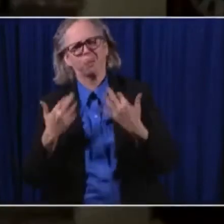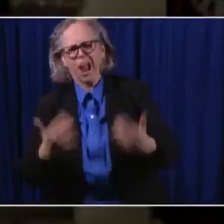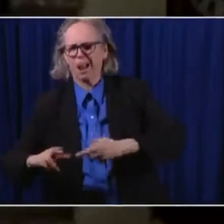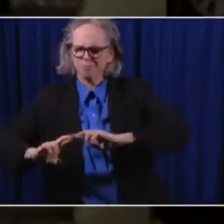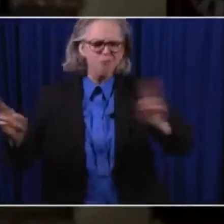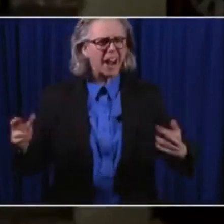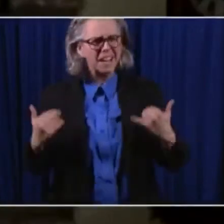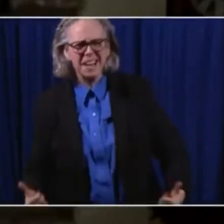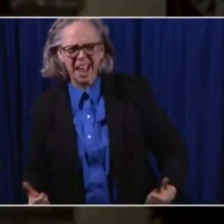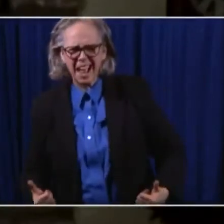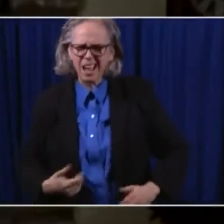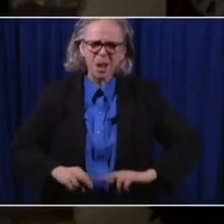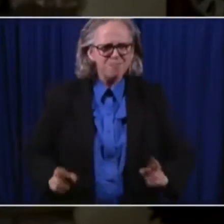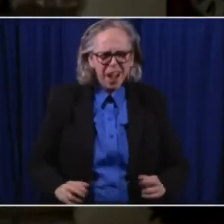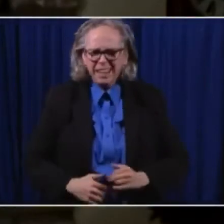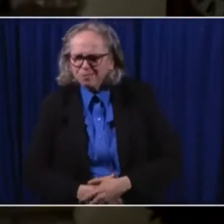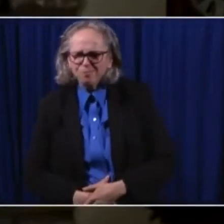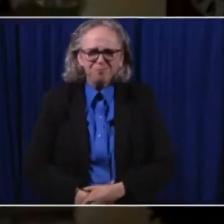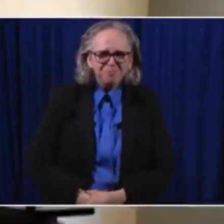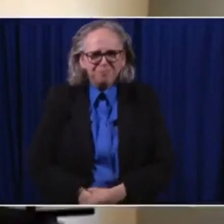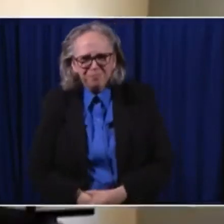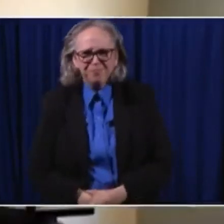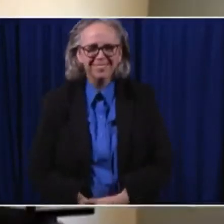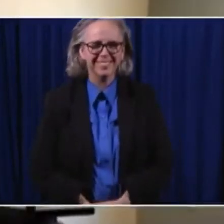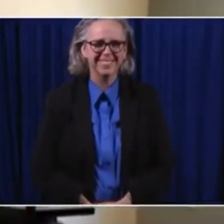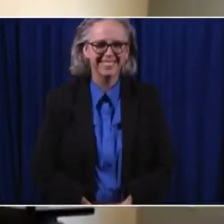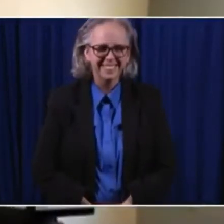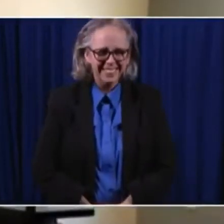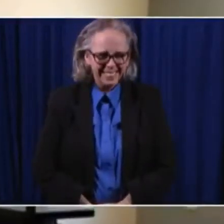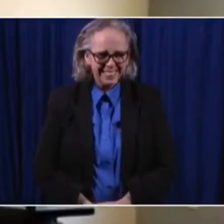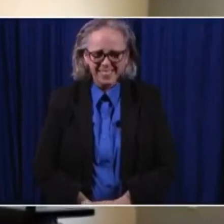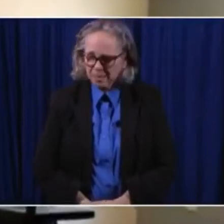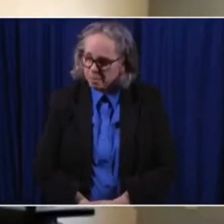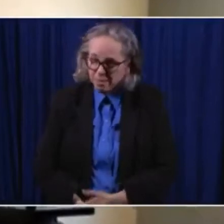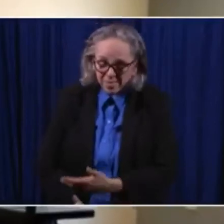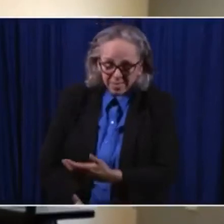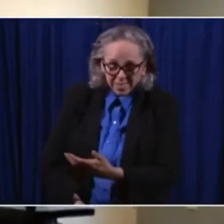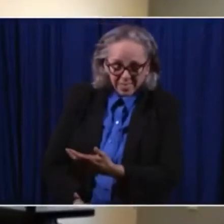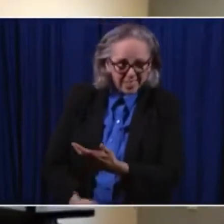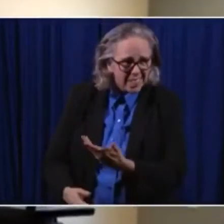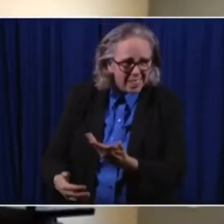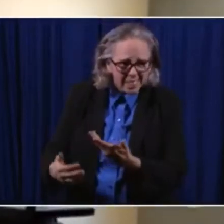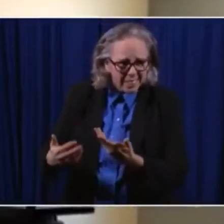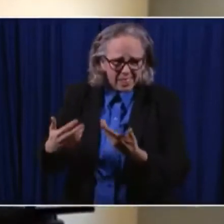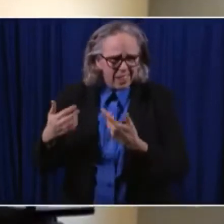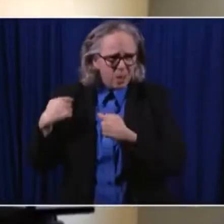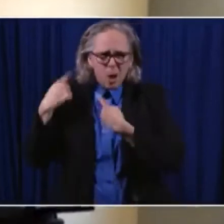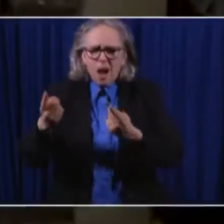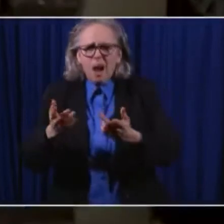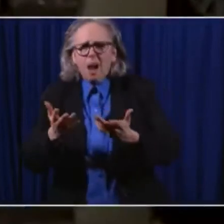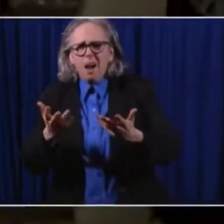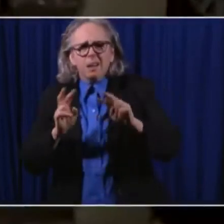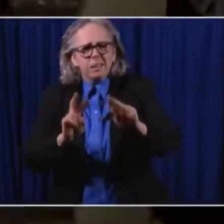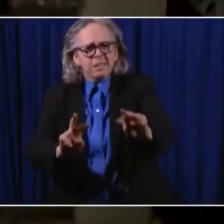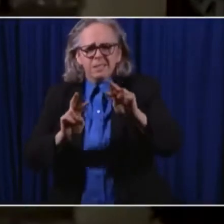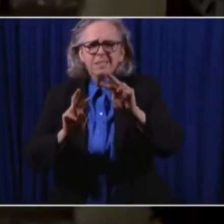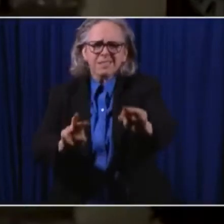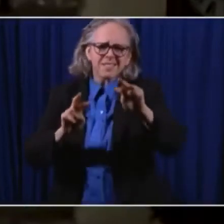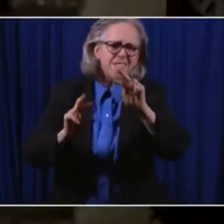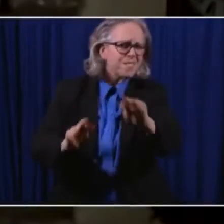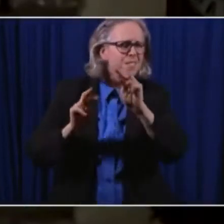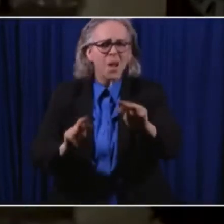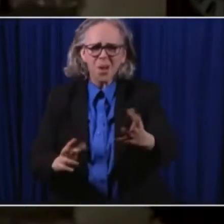go. Faster we get, maybe faster we can get some people in here and see it. I think a lot of